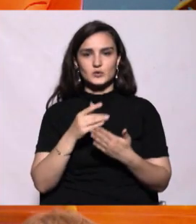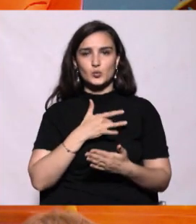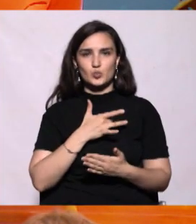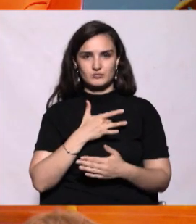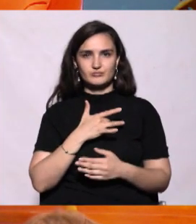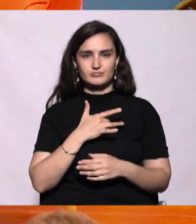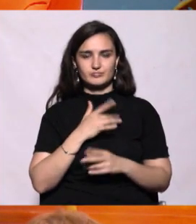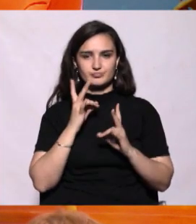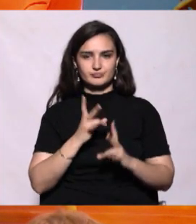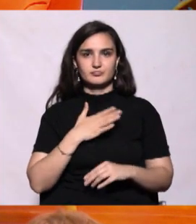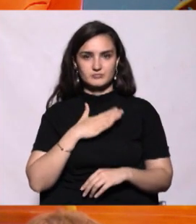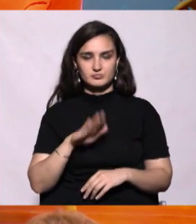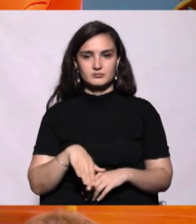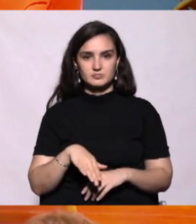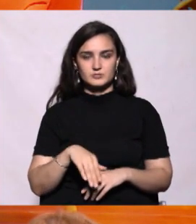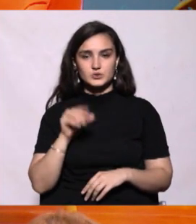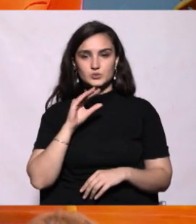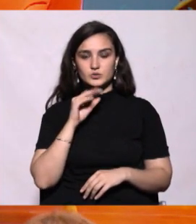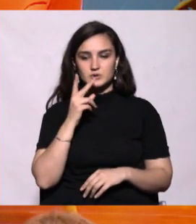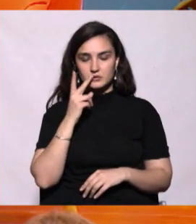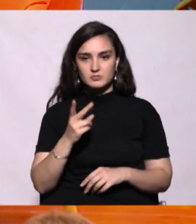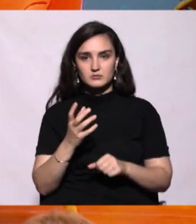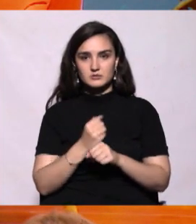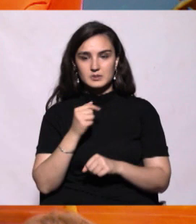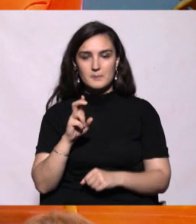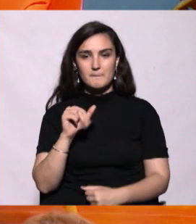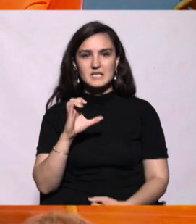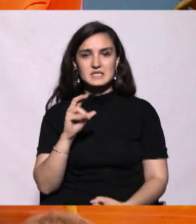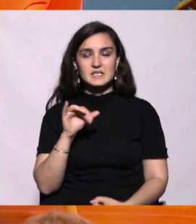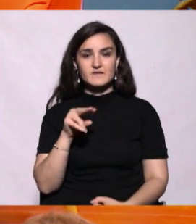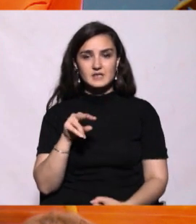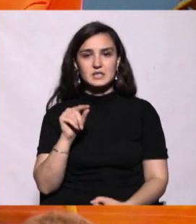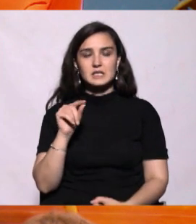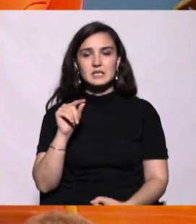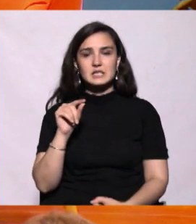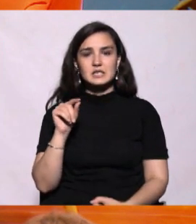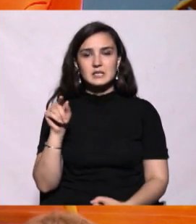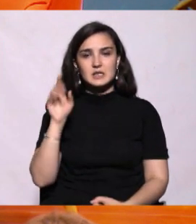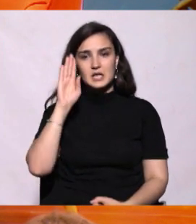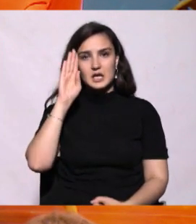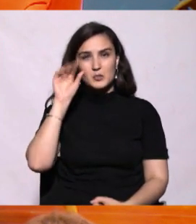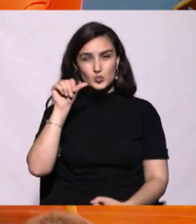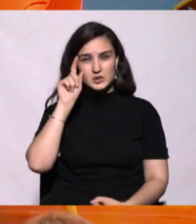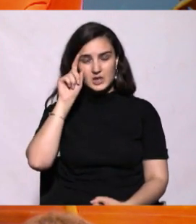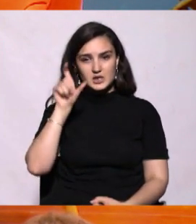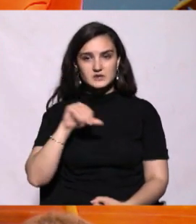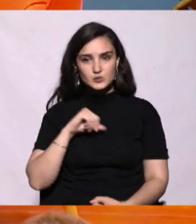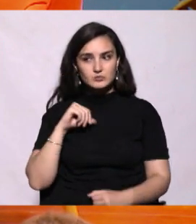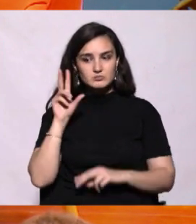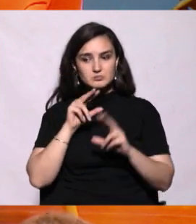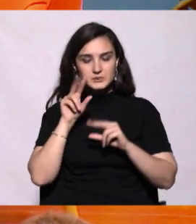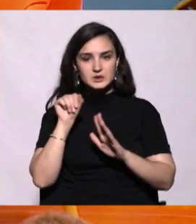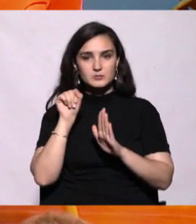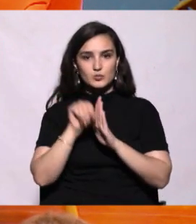attack when he saw the Hound of Baskerville? And Mr. Stapleton, the bad guy, also hoped to